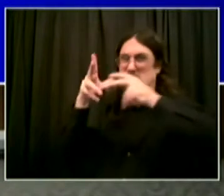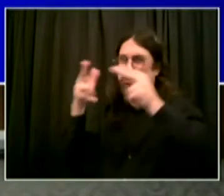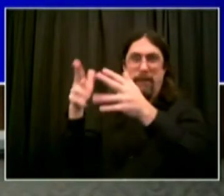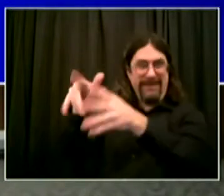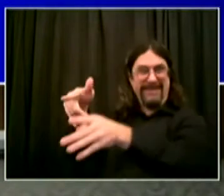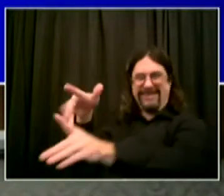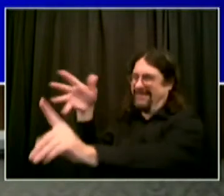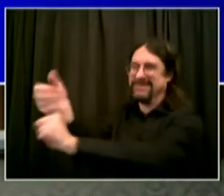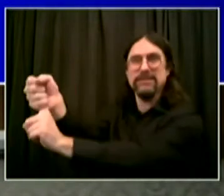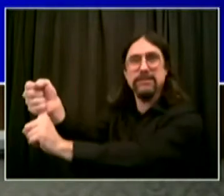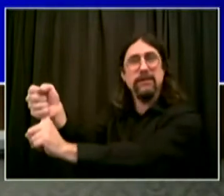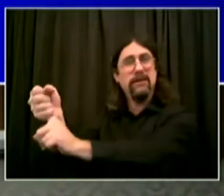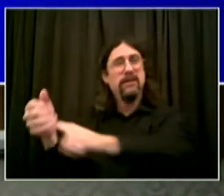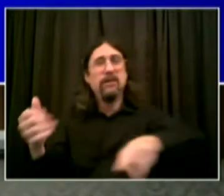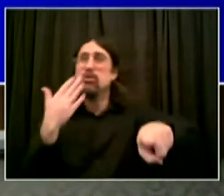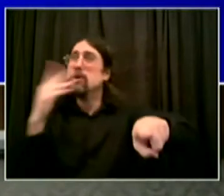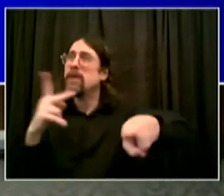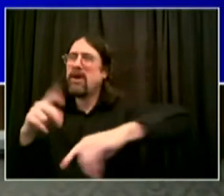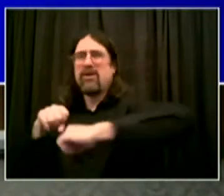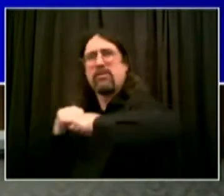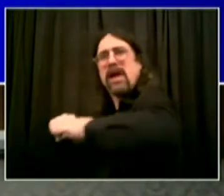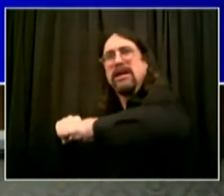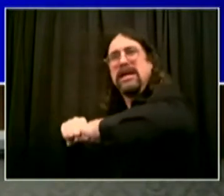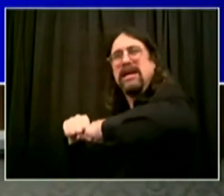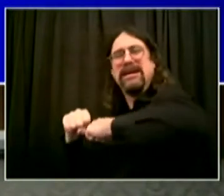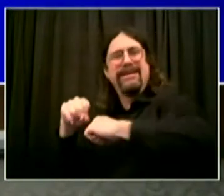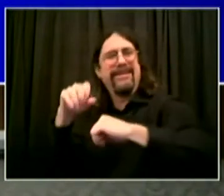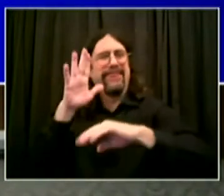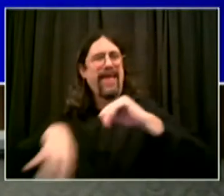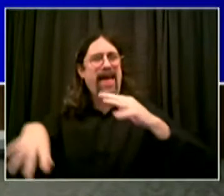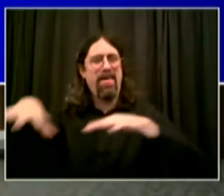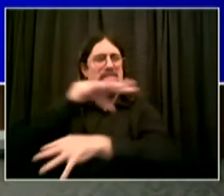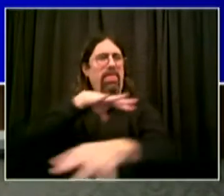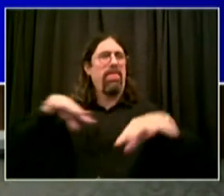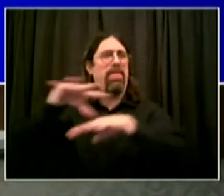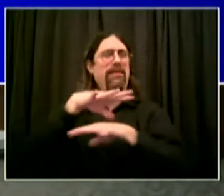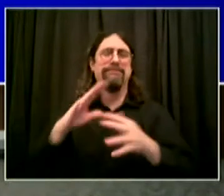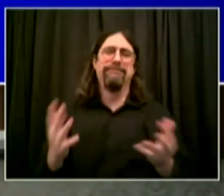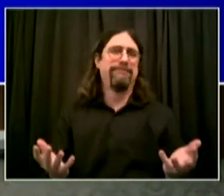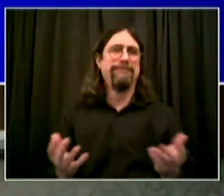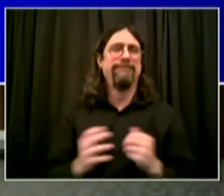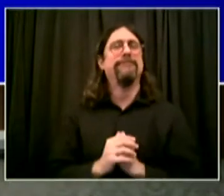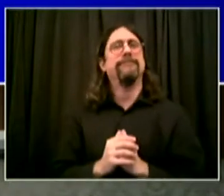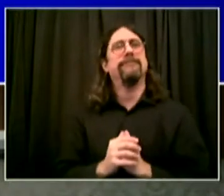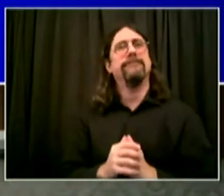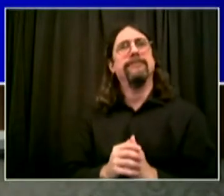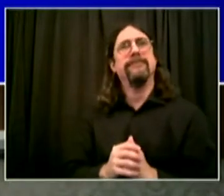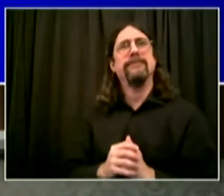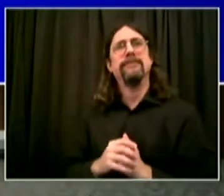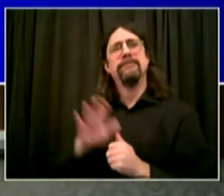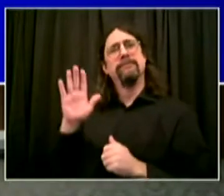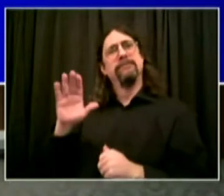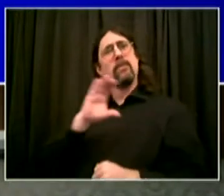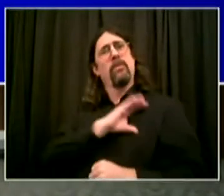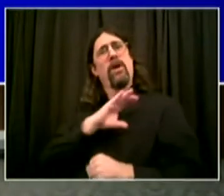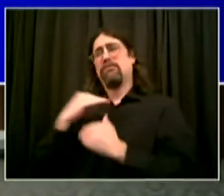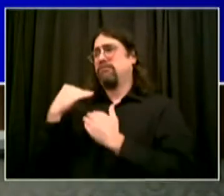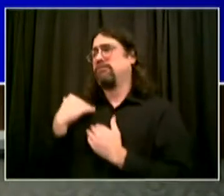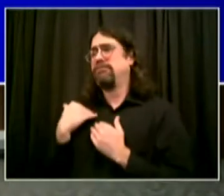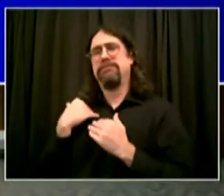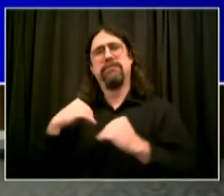deserve a role in choosing the leadership that has so much power in ensuring officers are doing their job